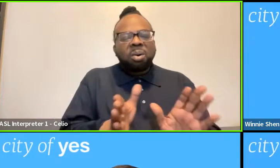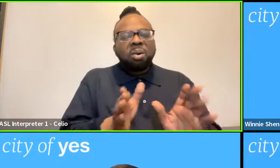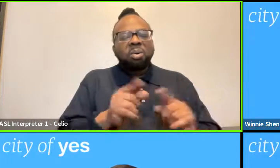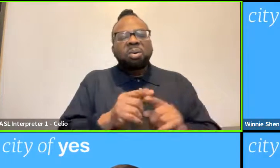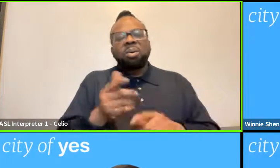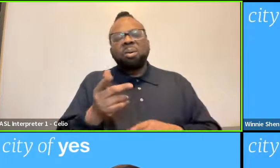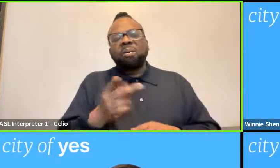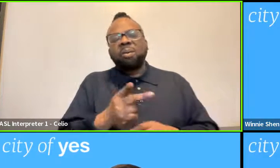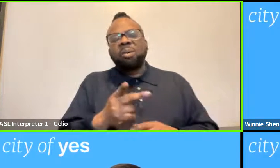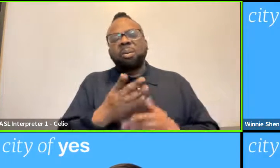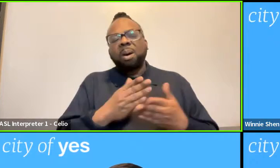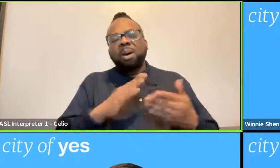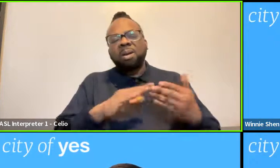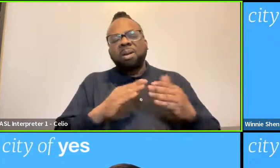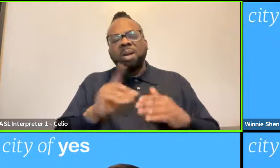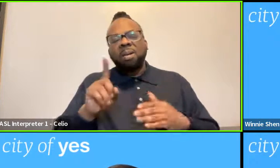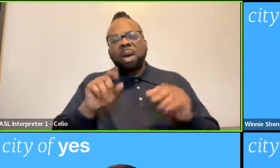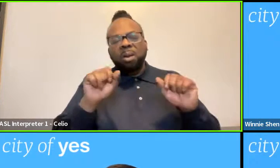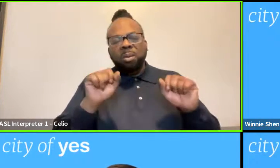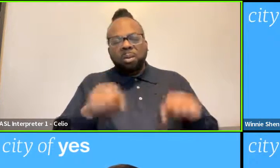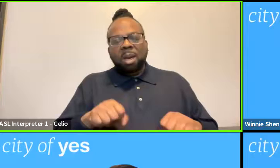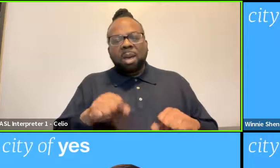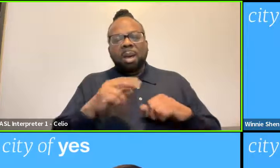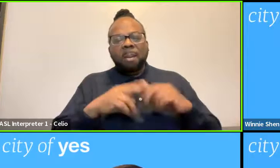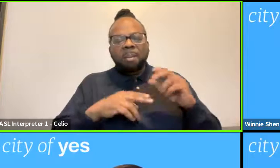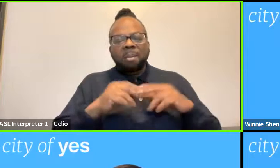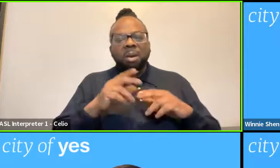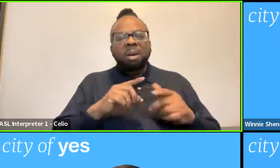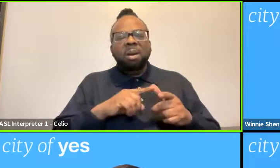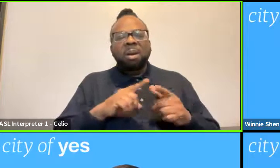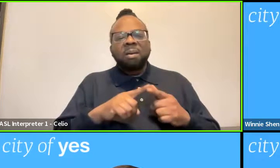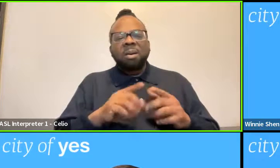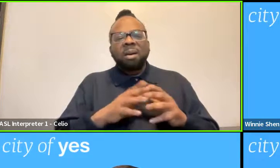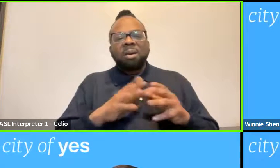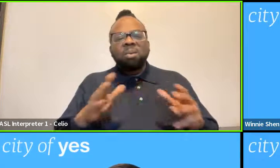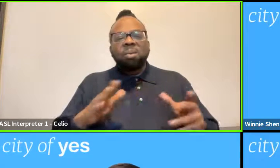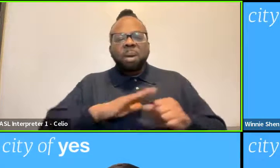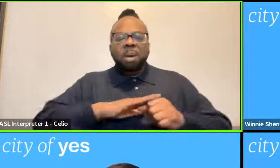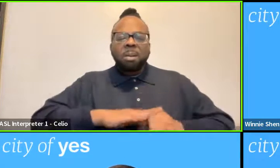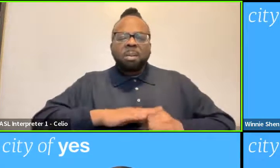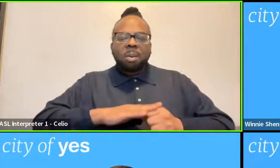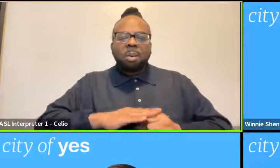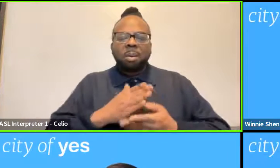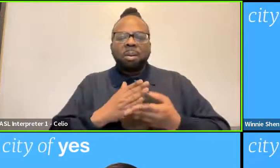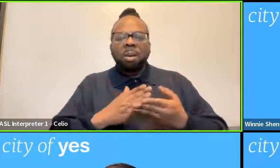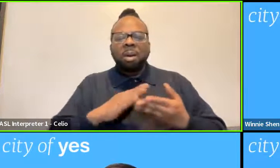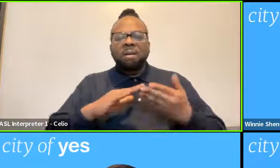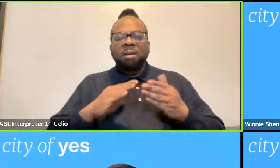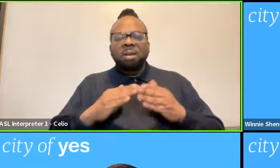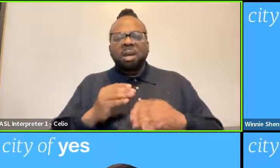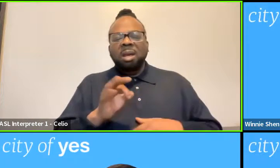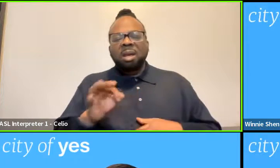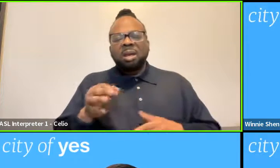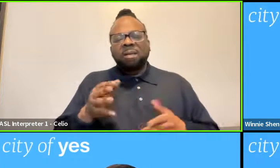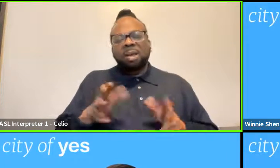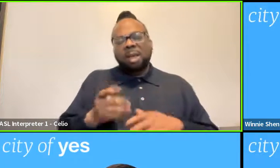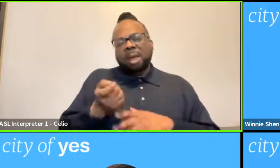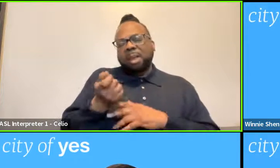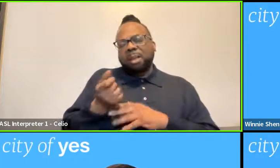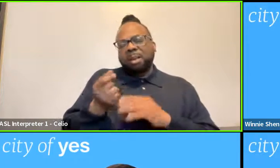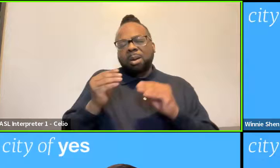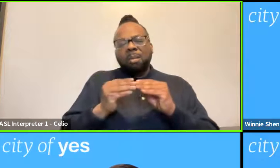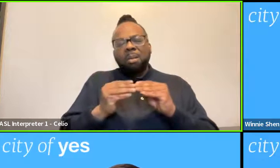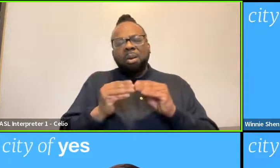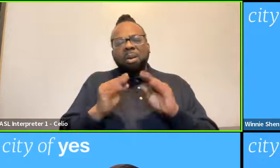you can, and we would say overburden some parts of the city. By enabling a little more housing in